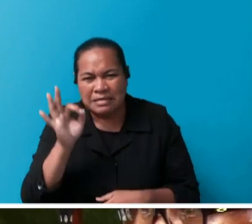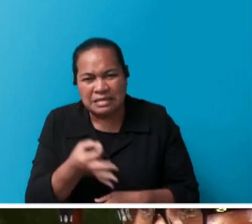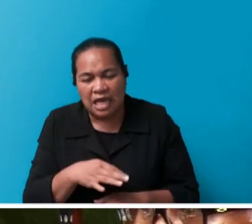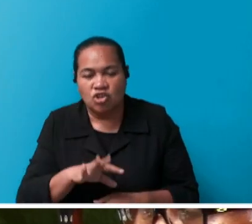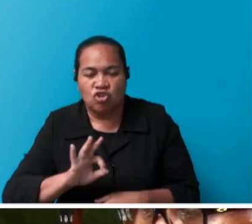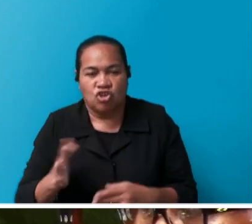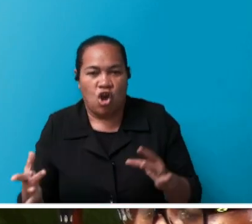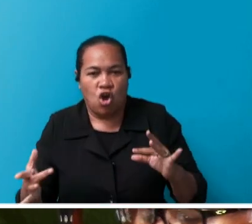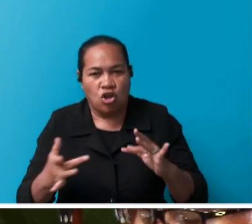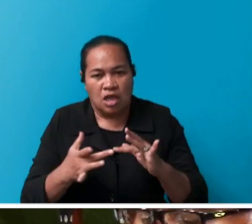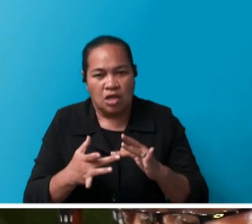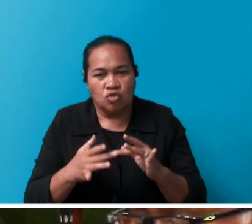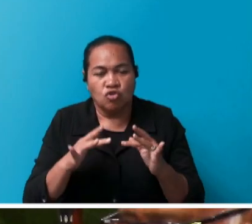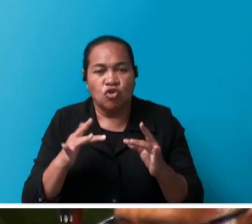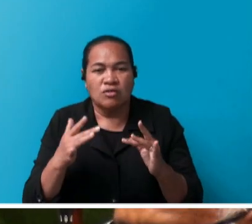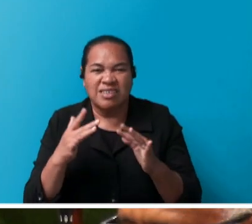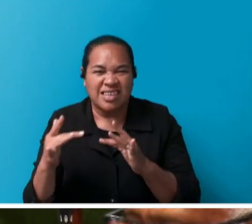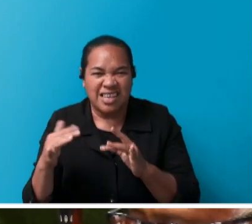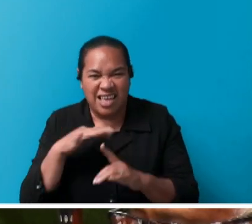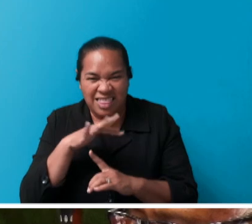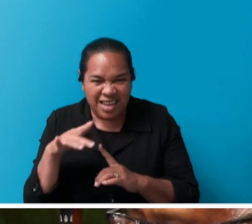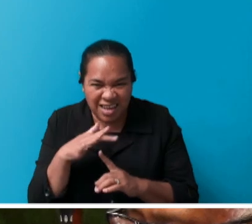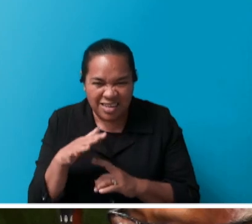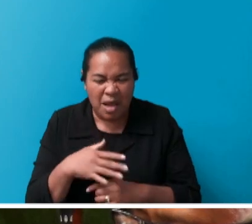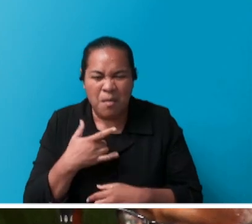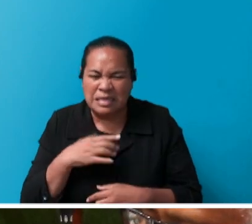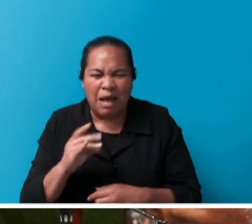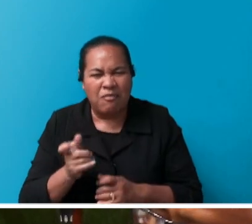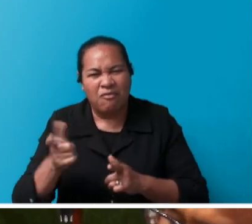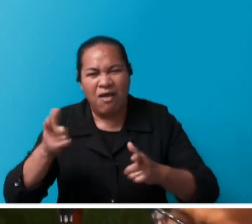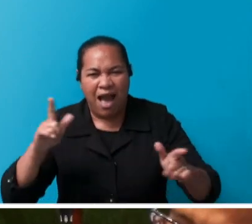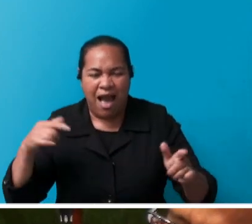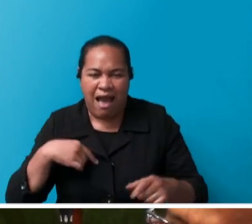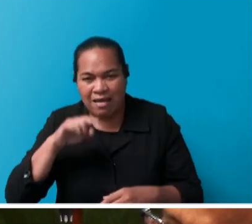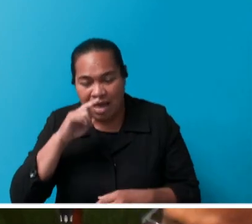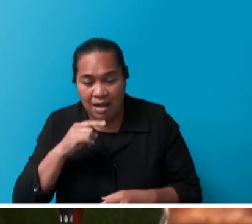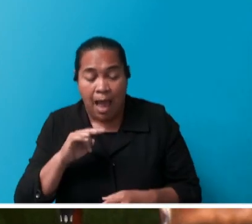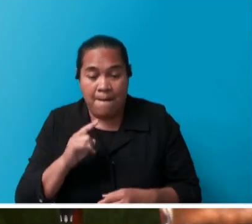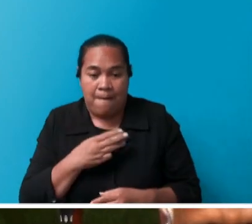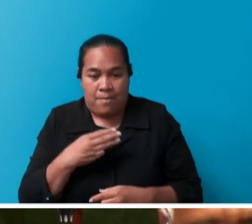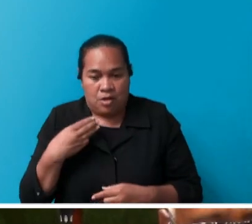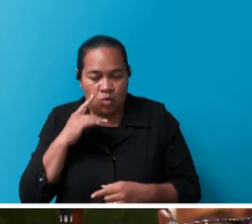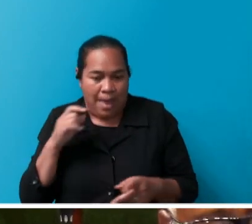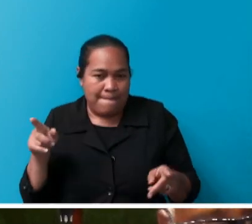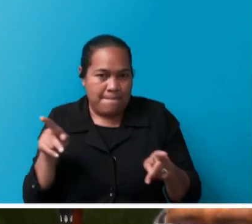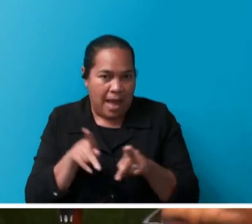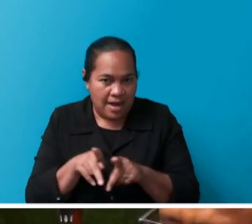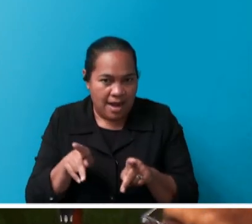to internet connectivity due to geographical location. Ministry will pursue a similar partnership to